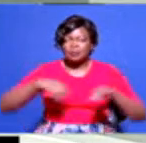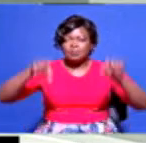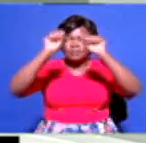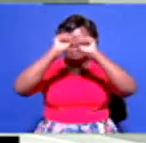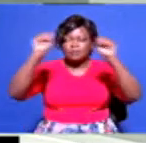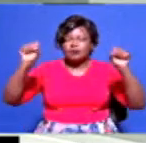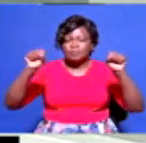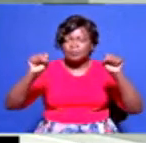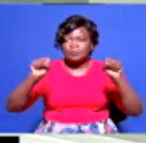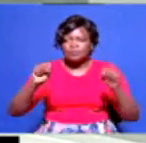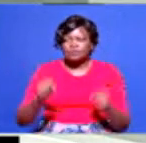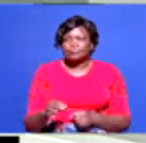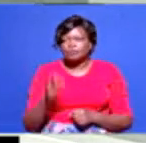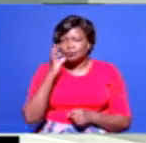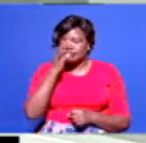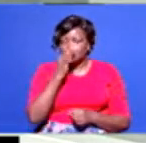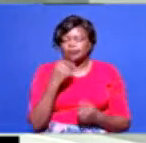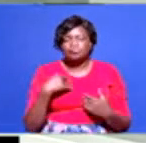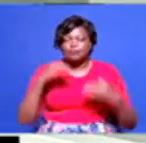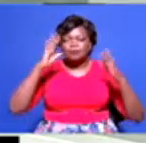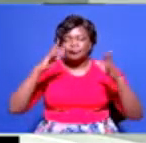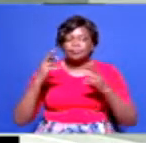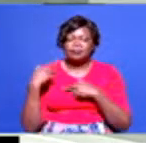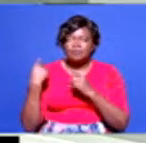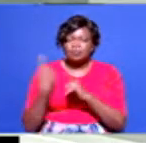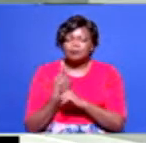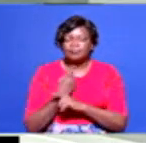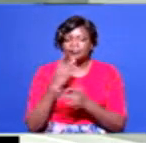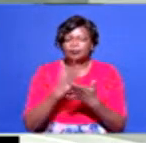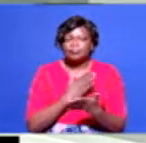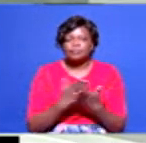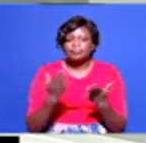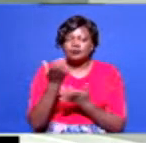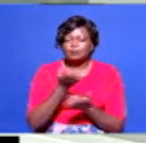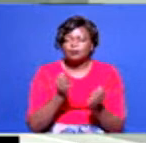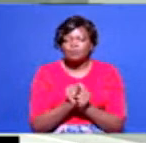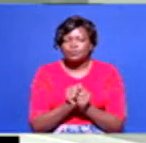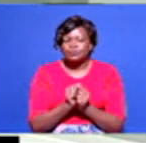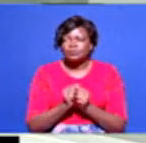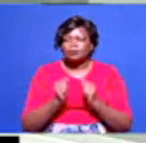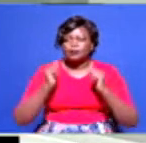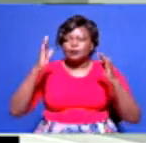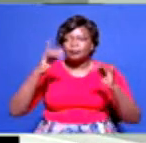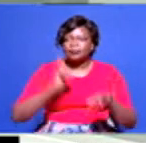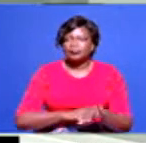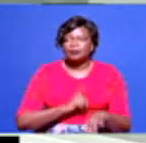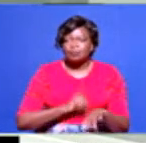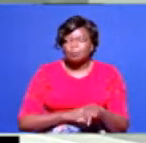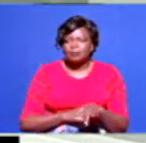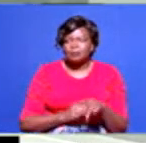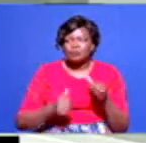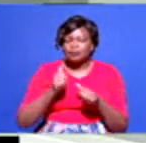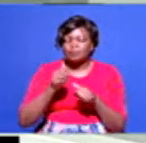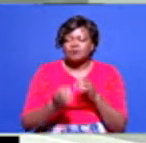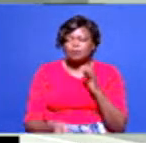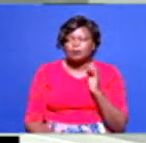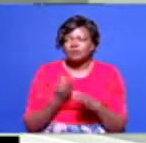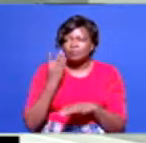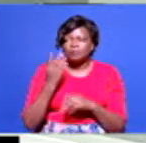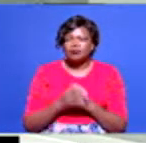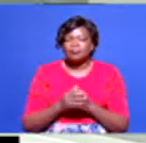over significant growth in various sectors of the economy, with his greatest moment being the promulgation of the